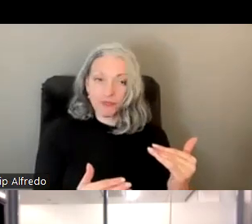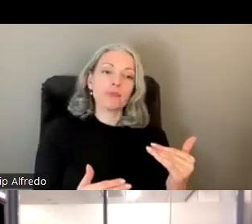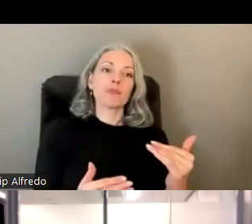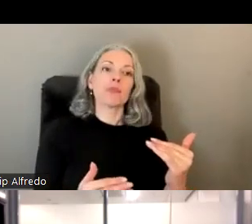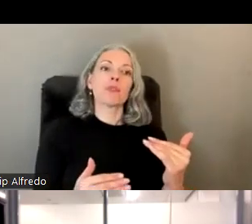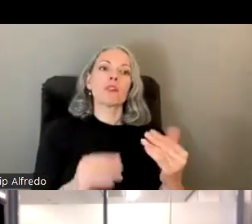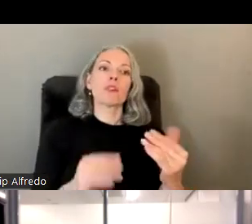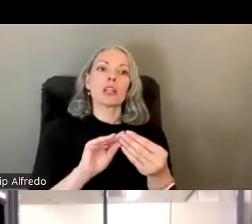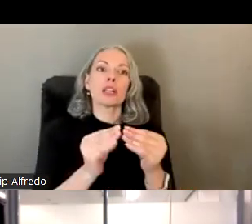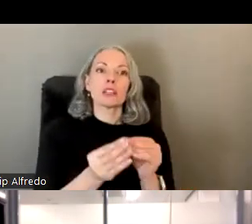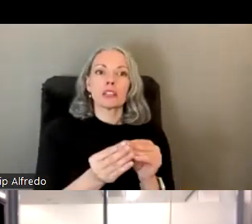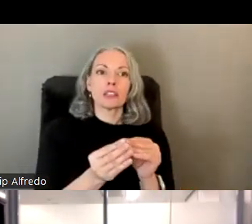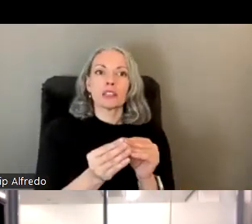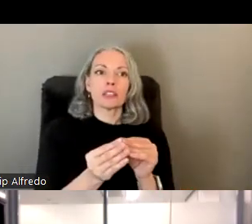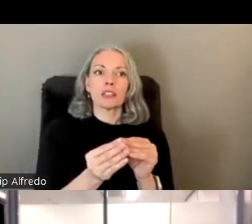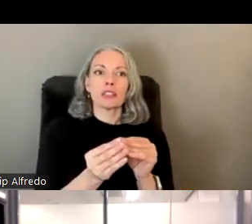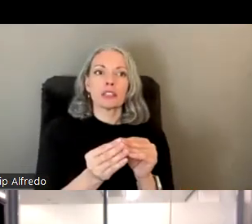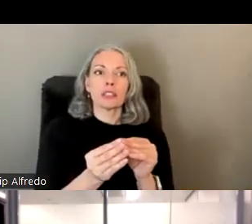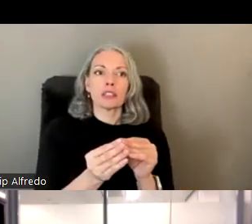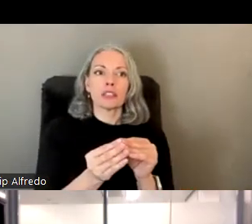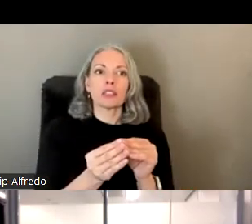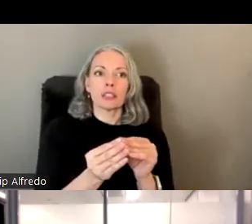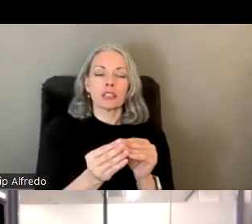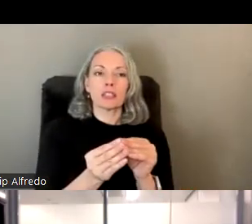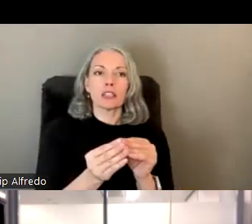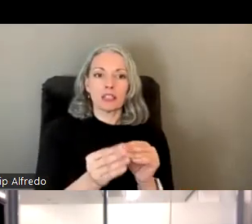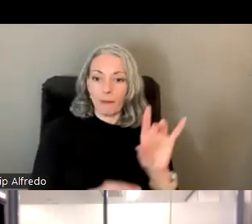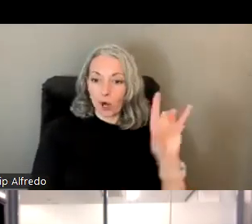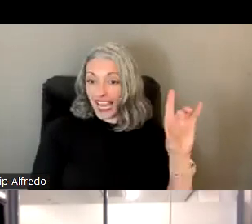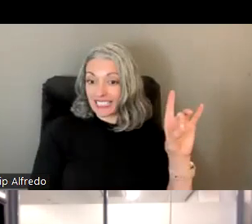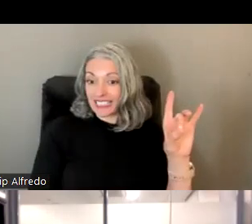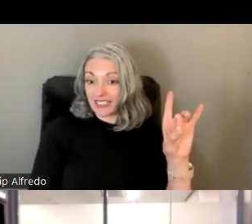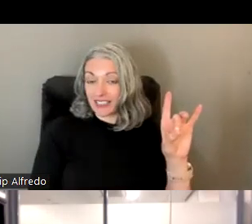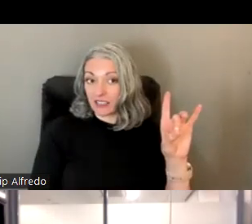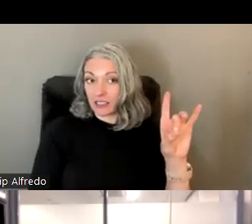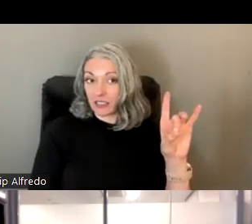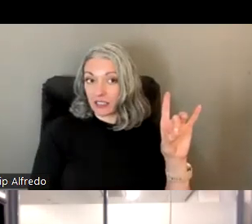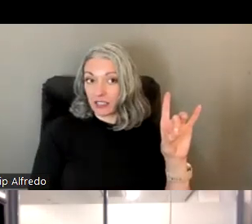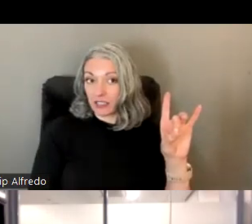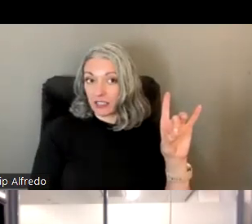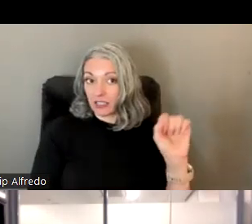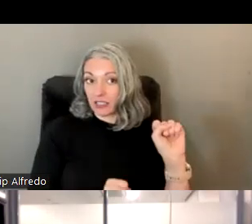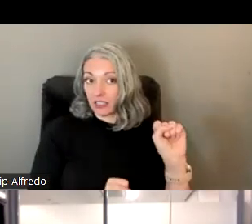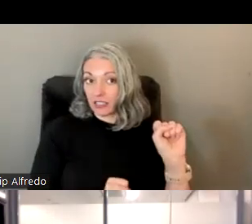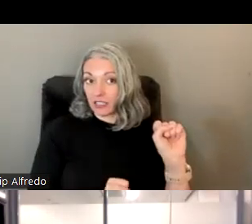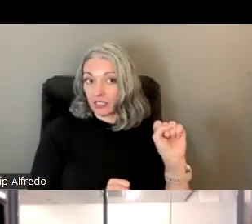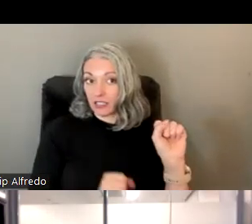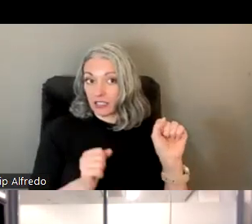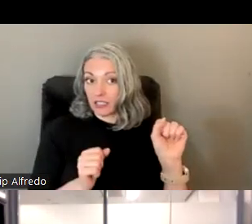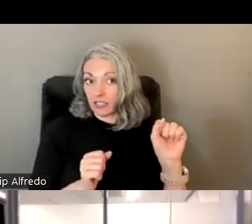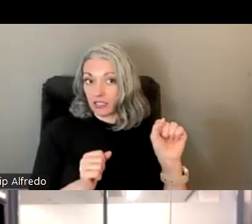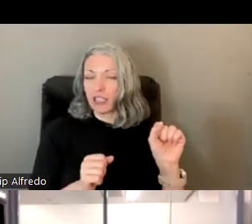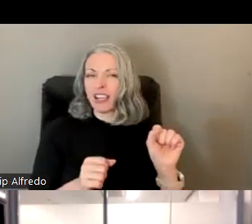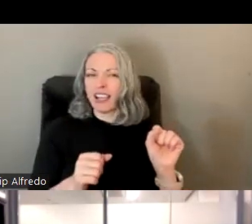then it was the community health worker, right? Which is number 8. Number 8. Thank you. I dropped those in the chat. I've